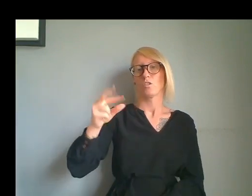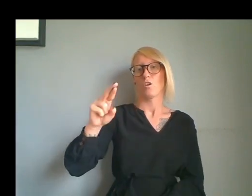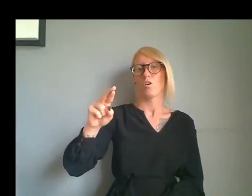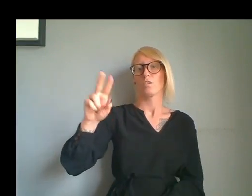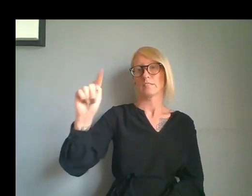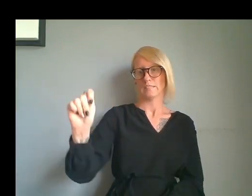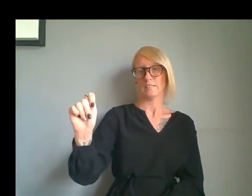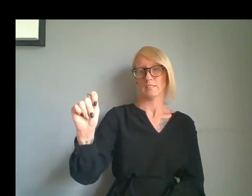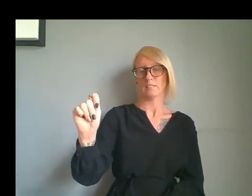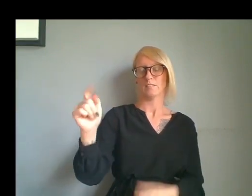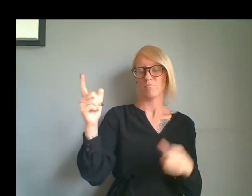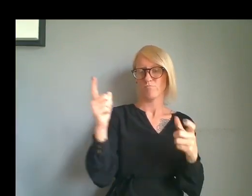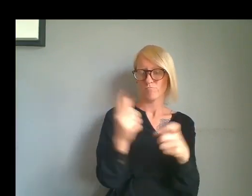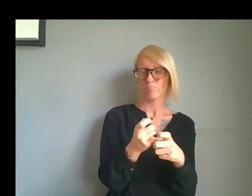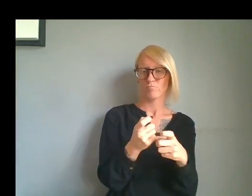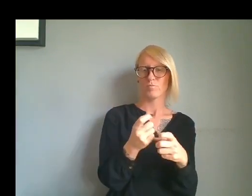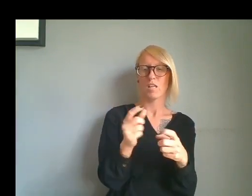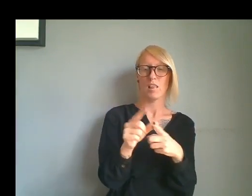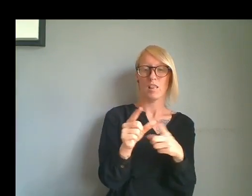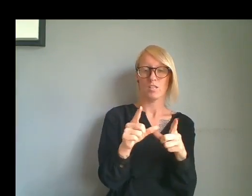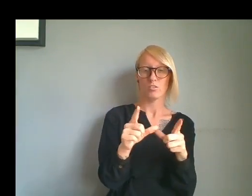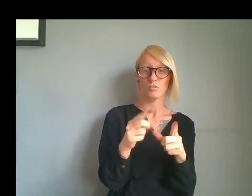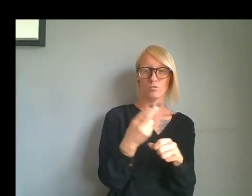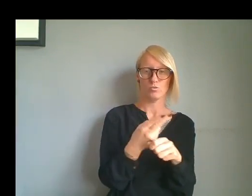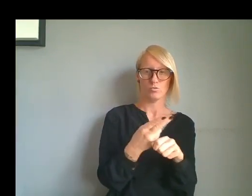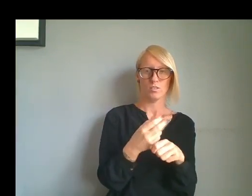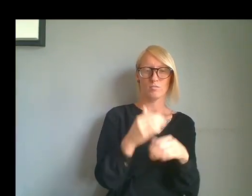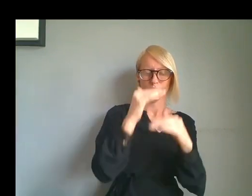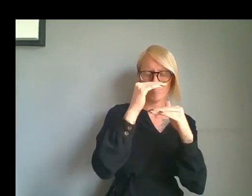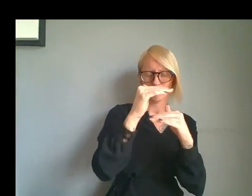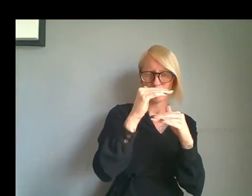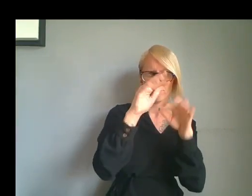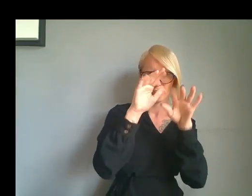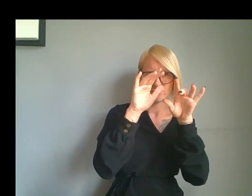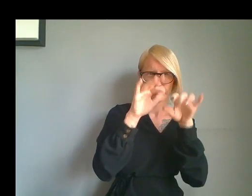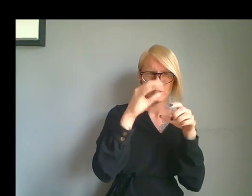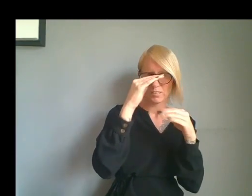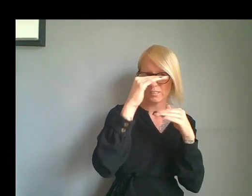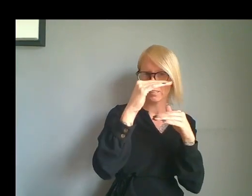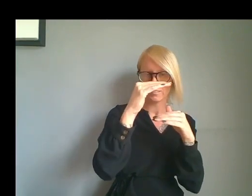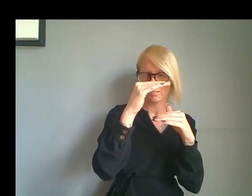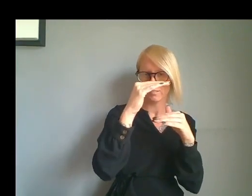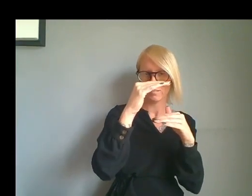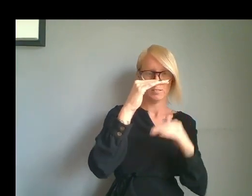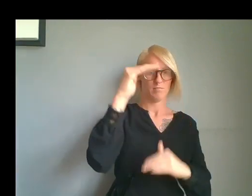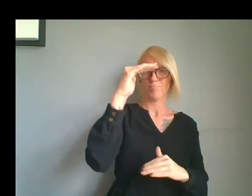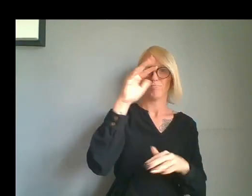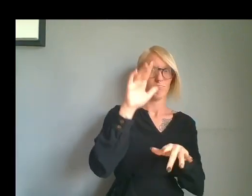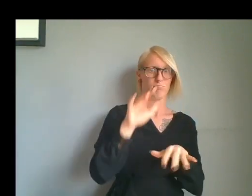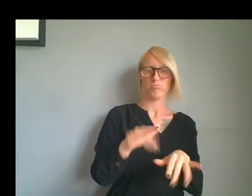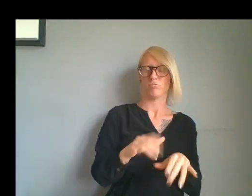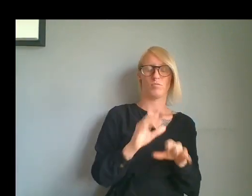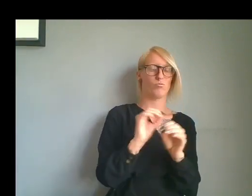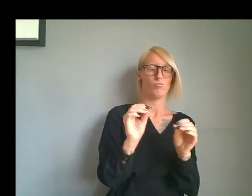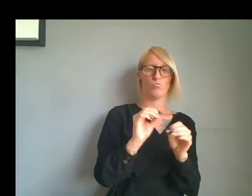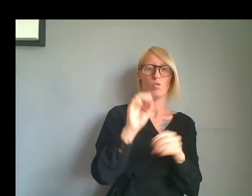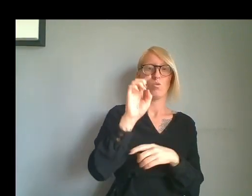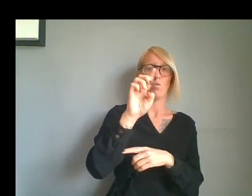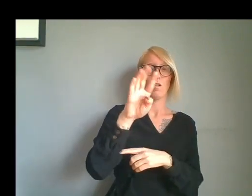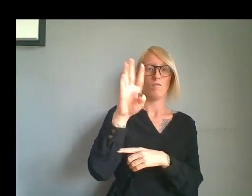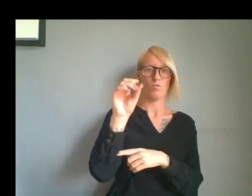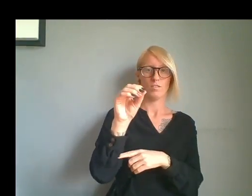using. And this, I think, is interesting. This was a Pew report done, this latest data, I believe, was in October